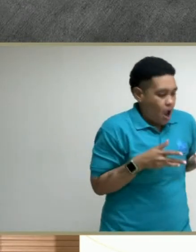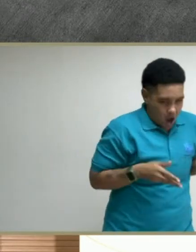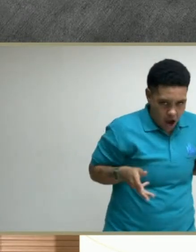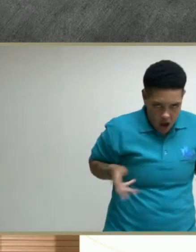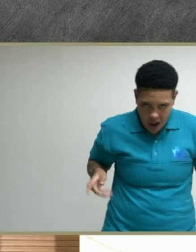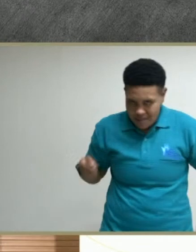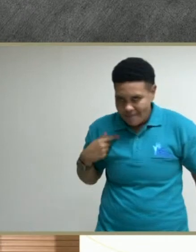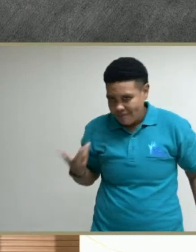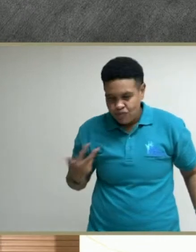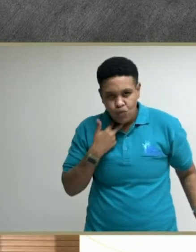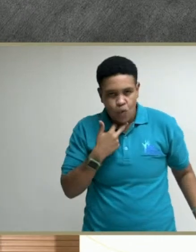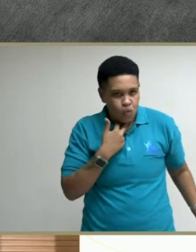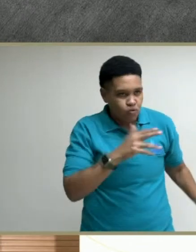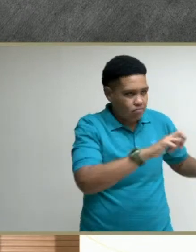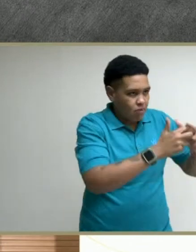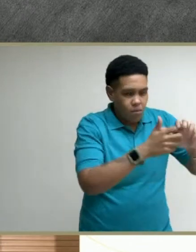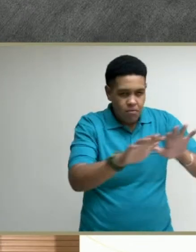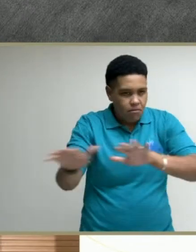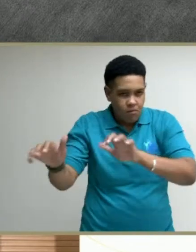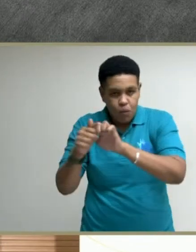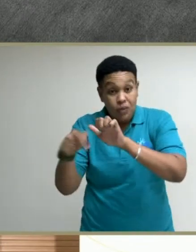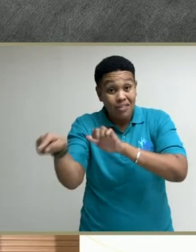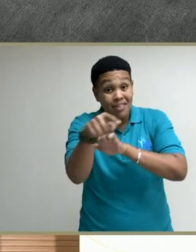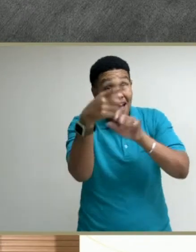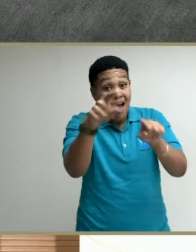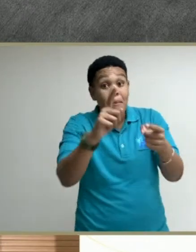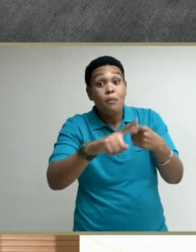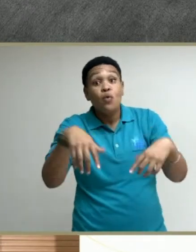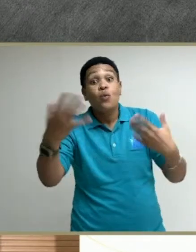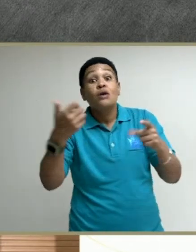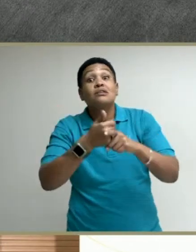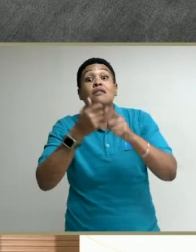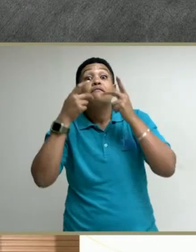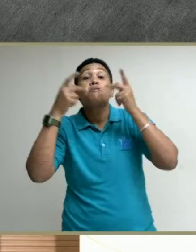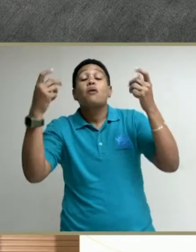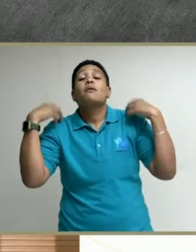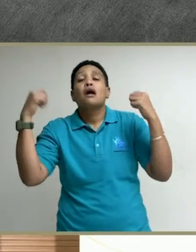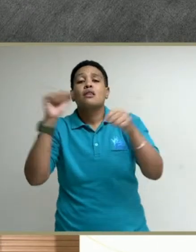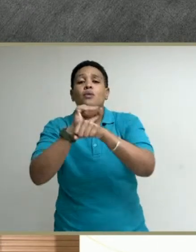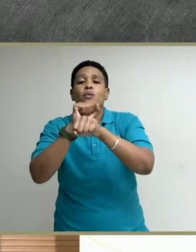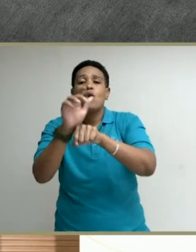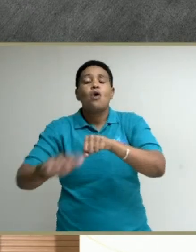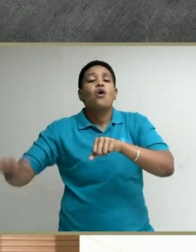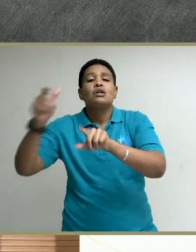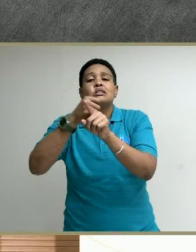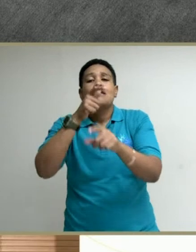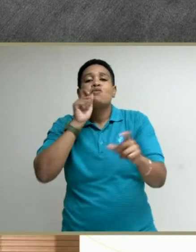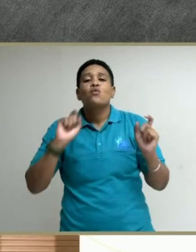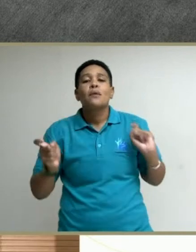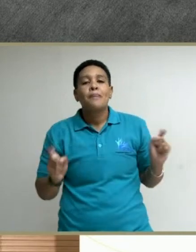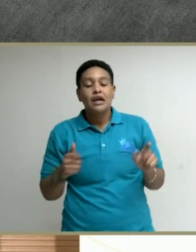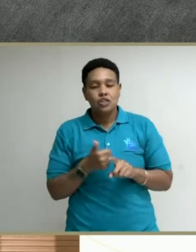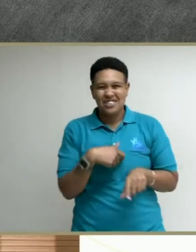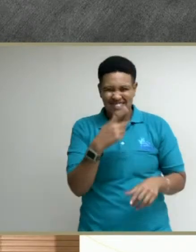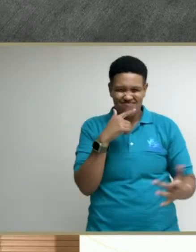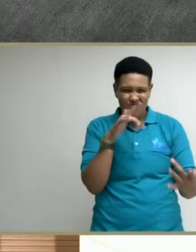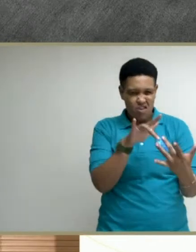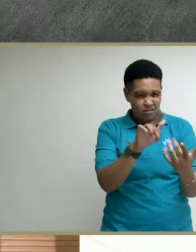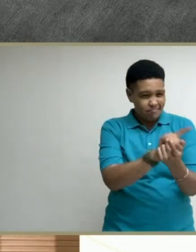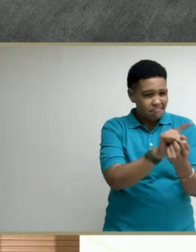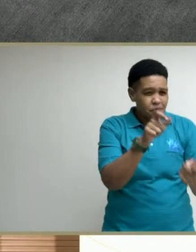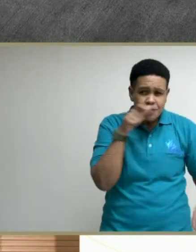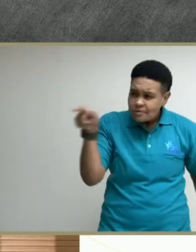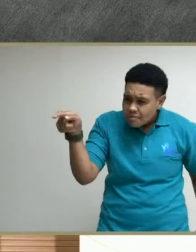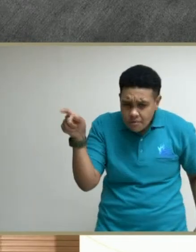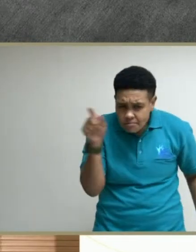ones that were clinically managing the patients, as well as the public health workers who were managing the contact tracing,